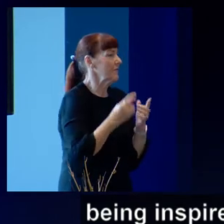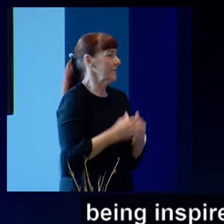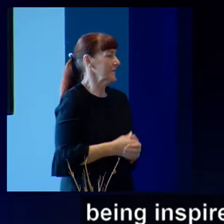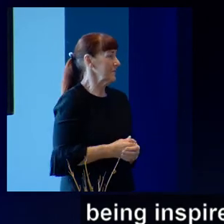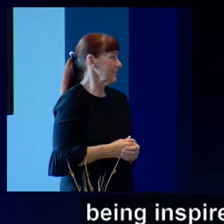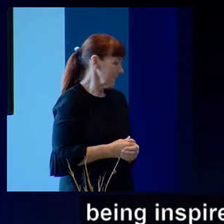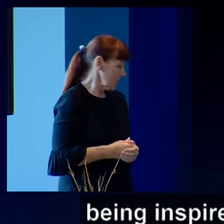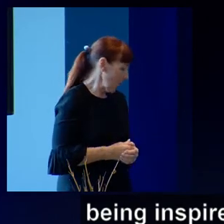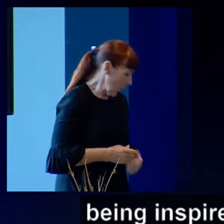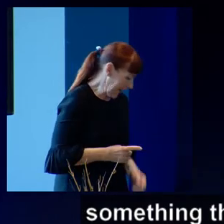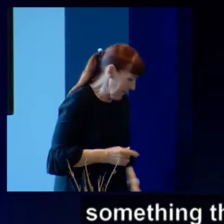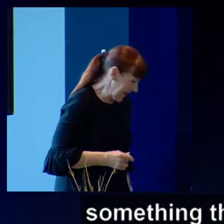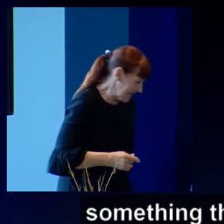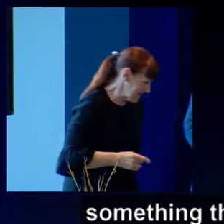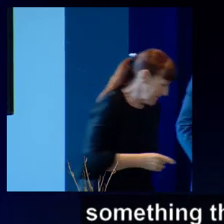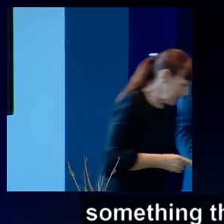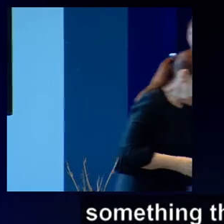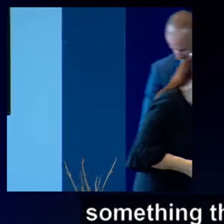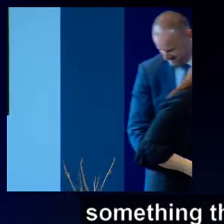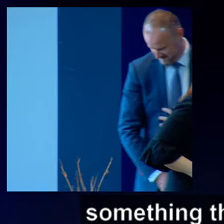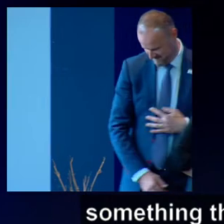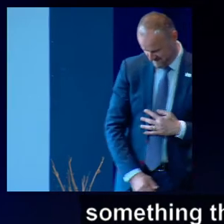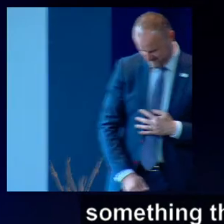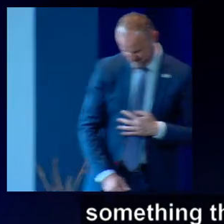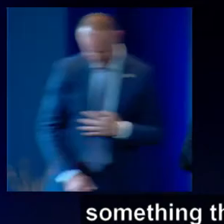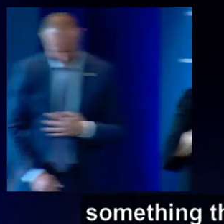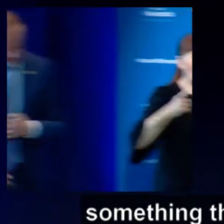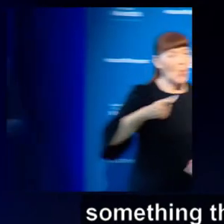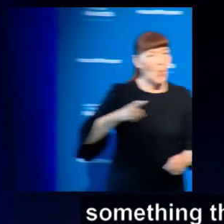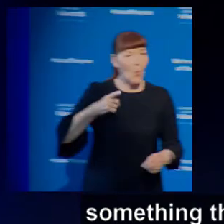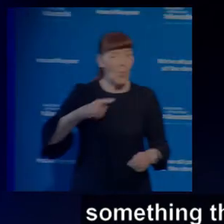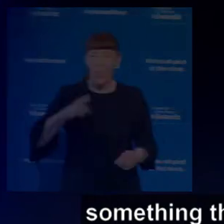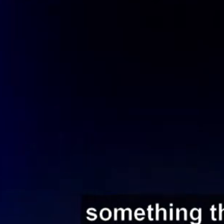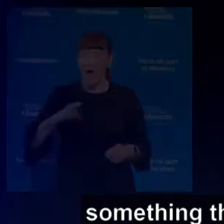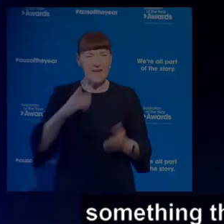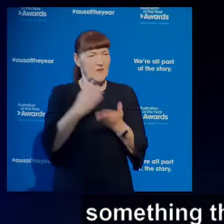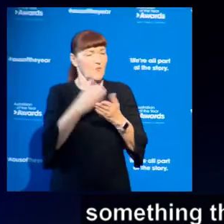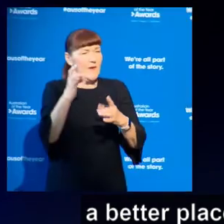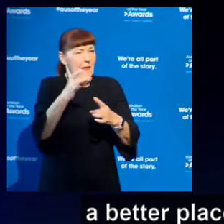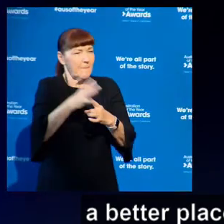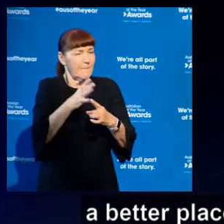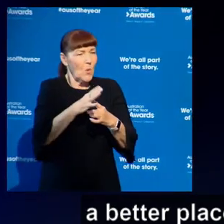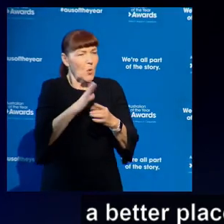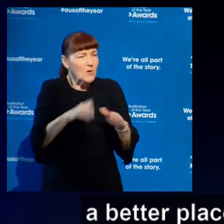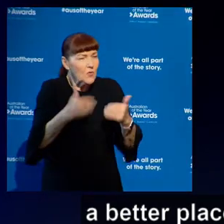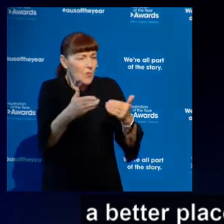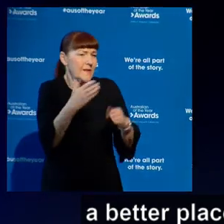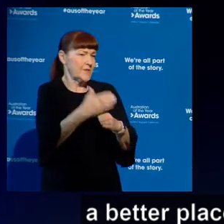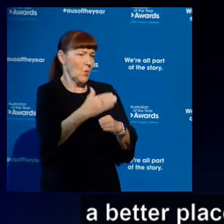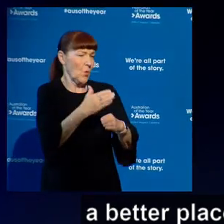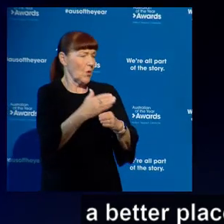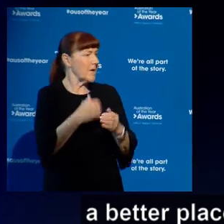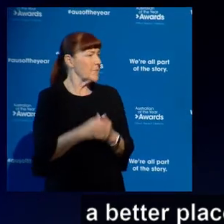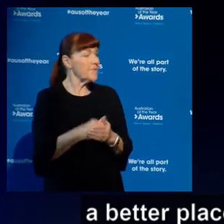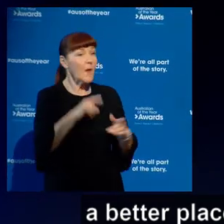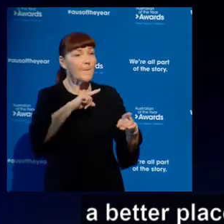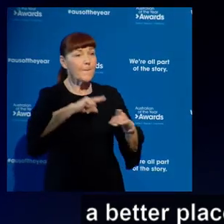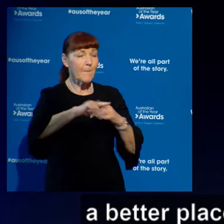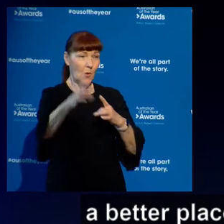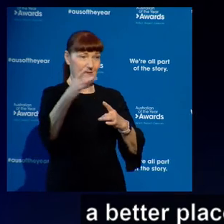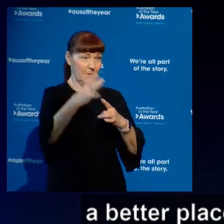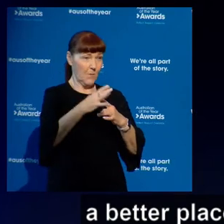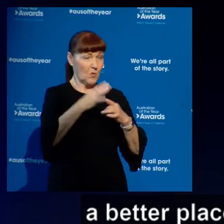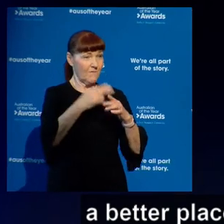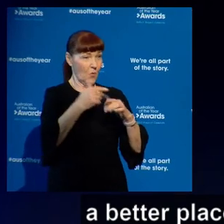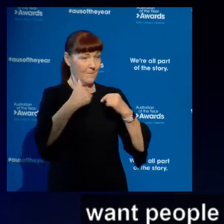Why is that so important? You say that you don't want people to feel helpless. Why is this work important? I think the most important